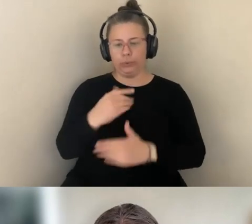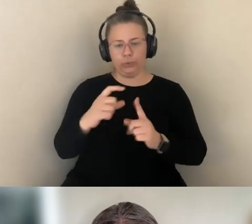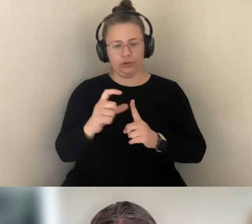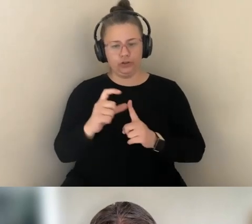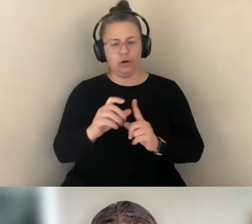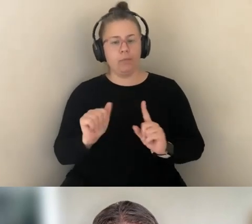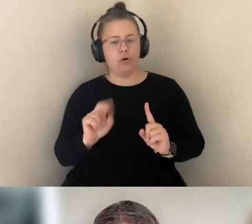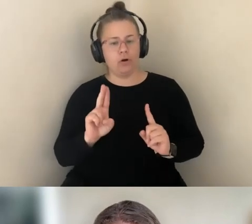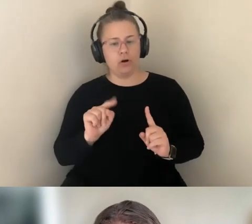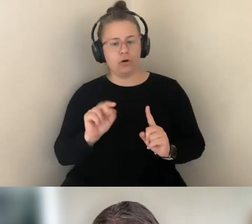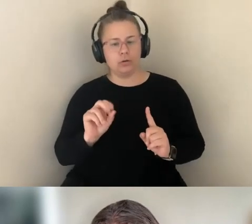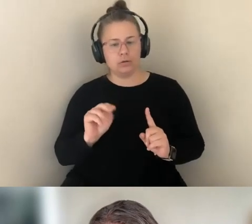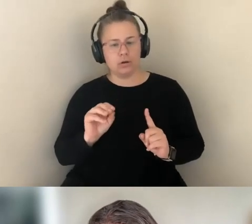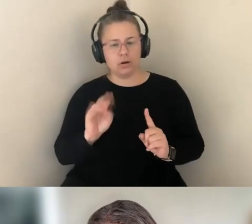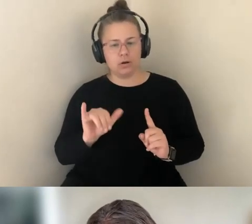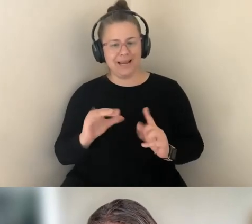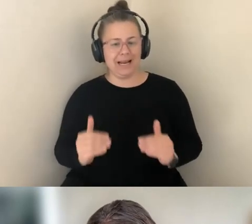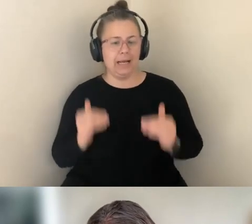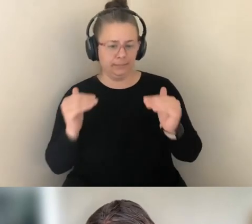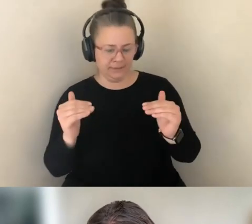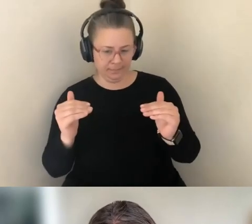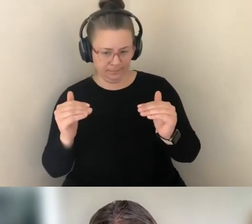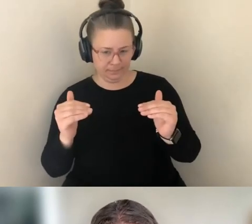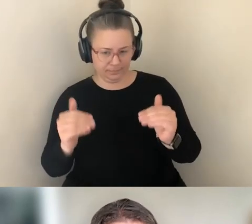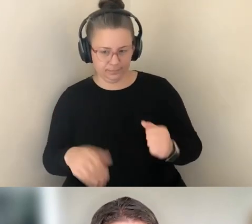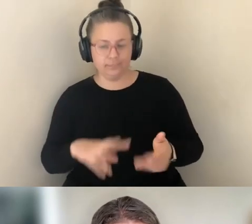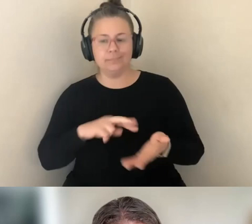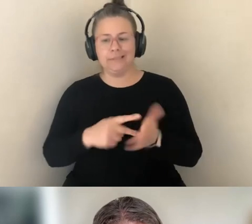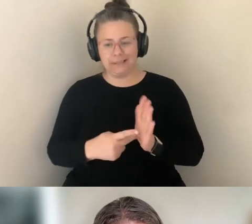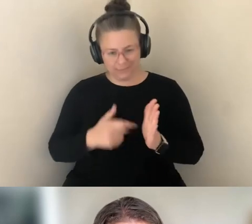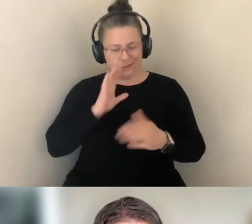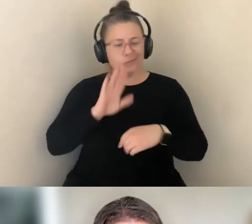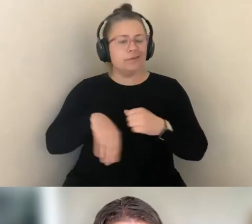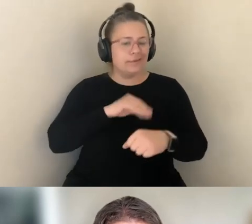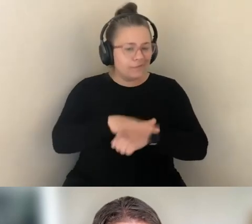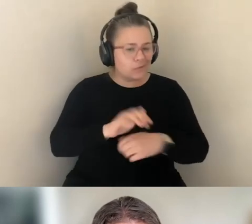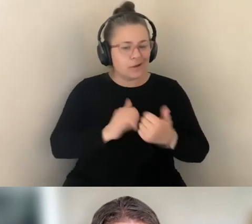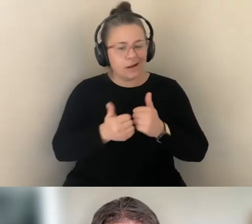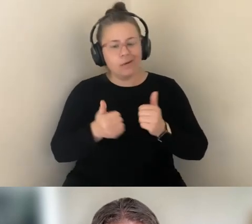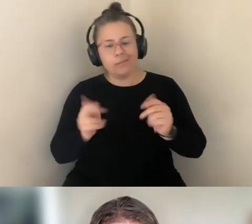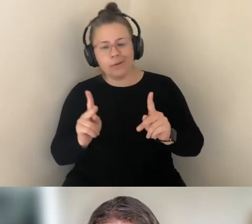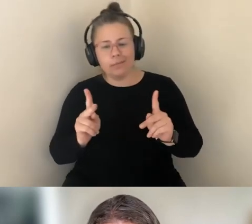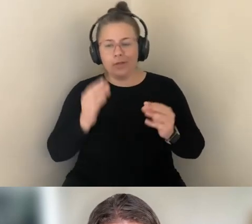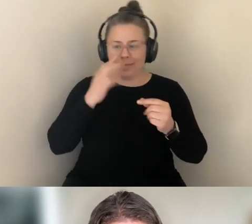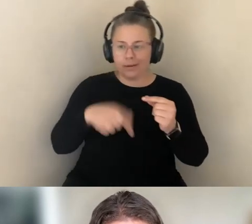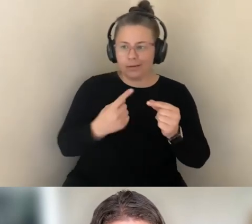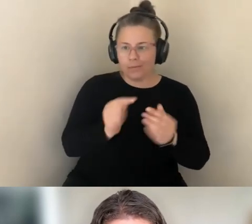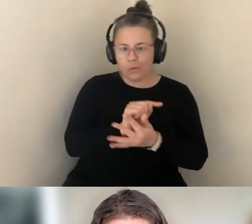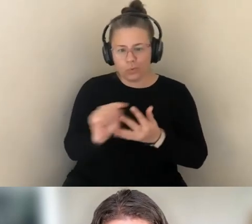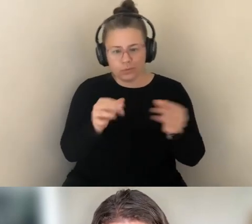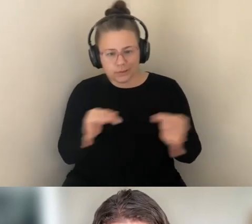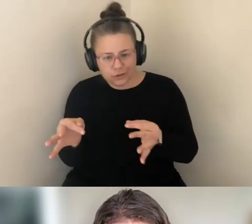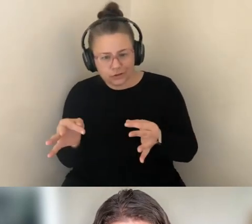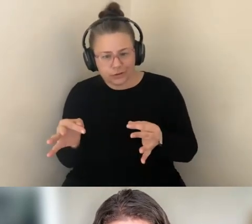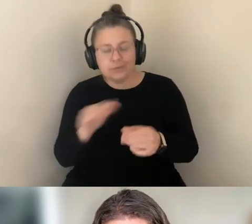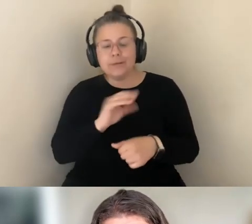how we choose to present that does have an influence on how people think about these decisions, and that we need to do our work in a way that maximizes clients' ability